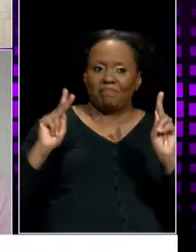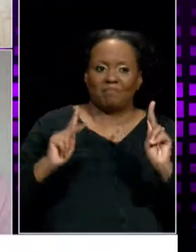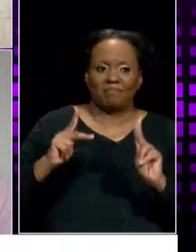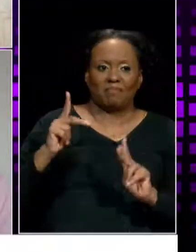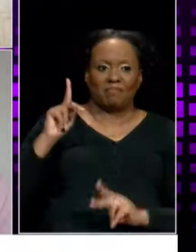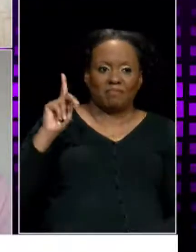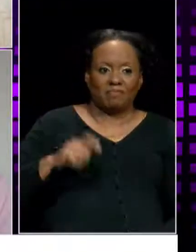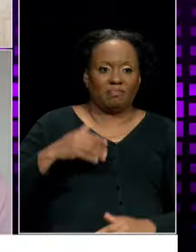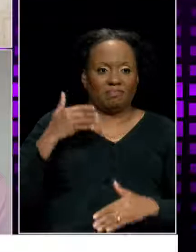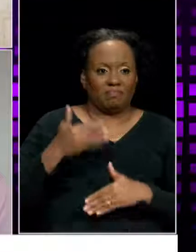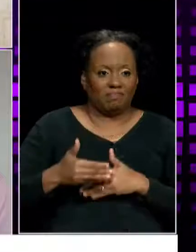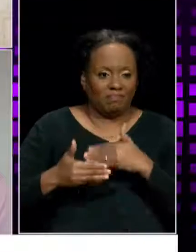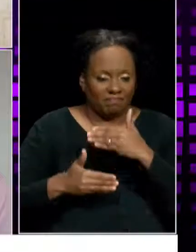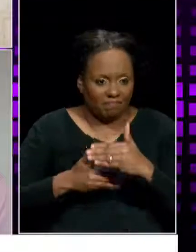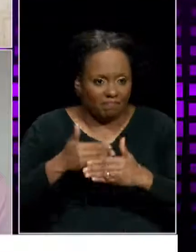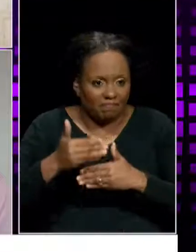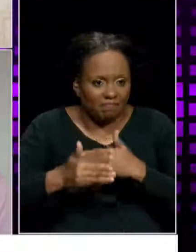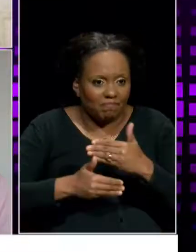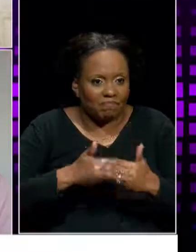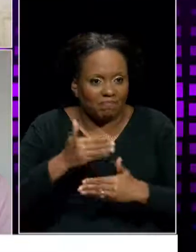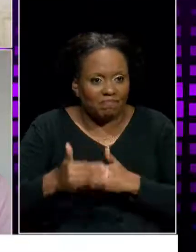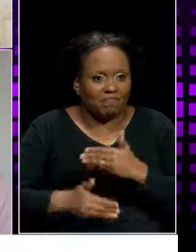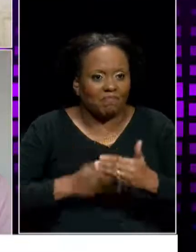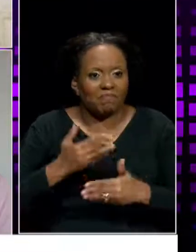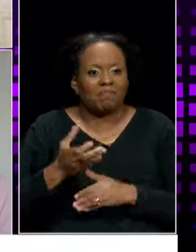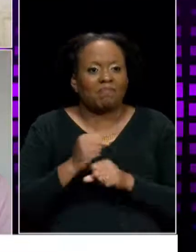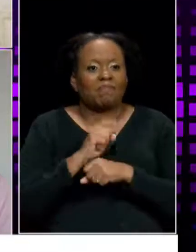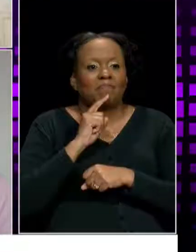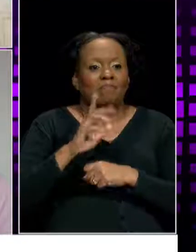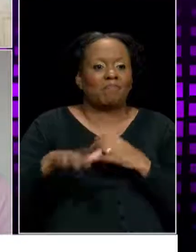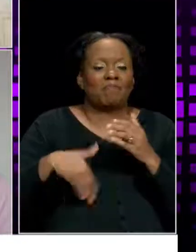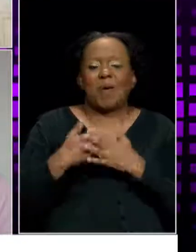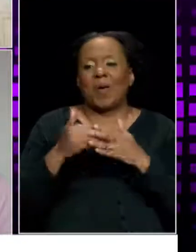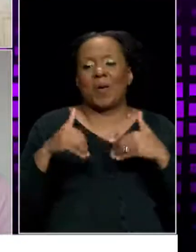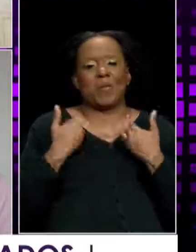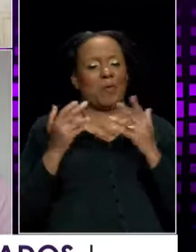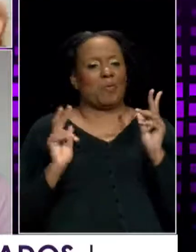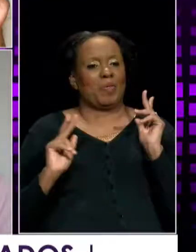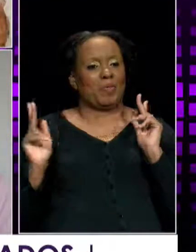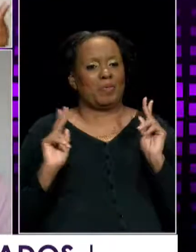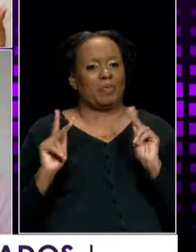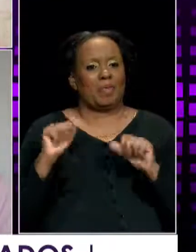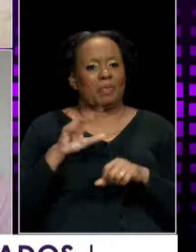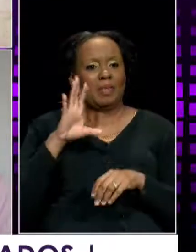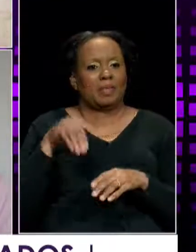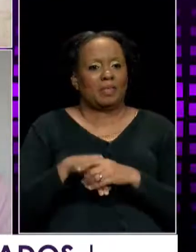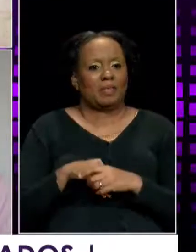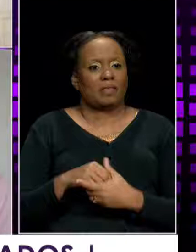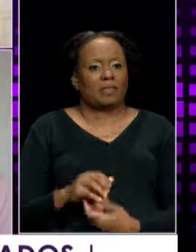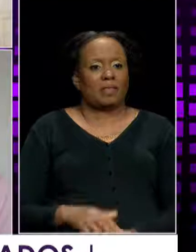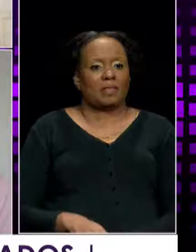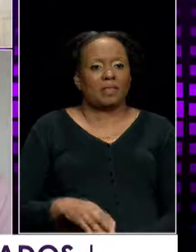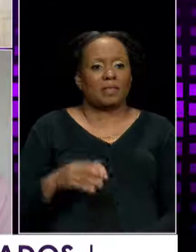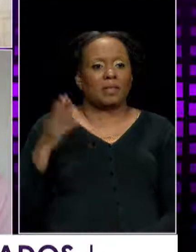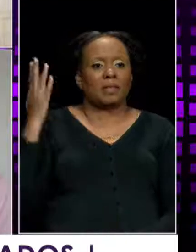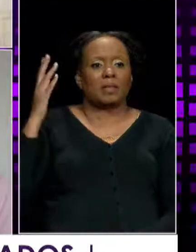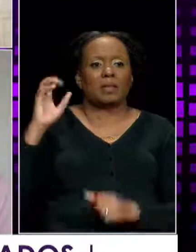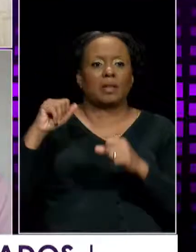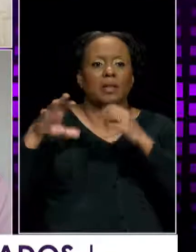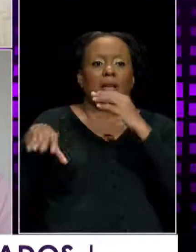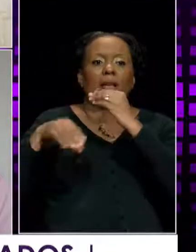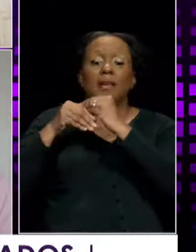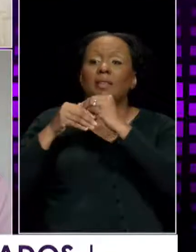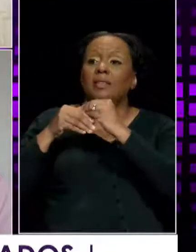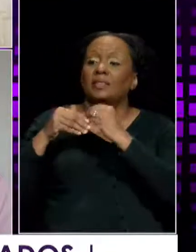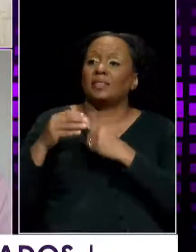take our time and make sure that we capture all our young persons. Um, as an If I can organization, add, can has I your add report? something, Sorry, please, go ahead. Pierre?